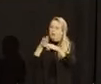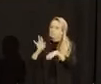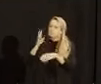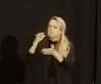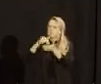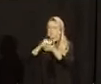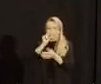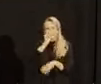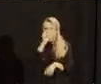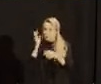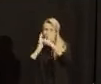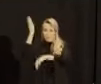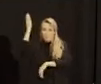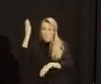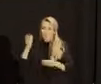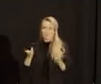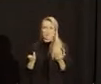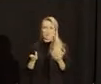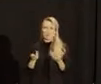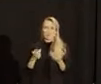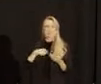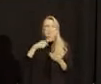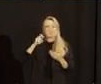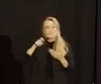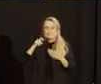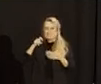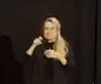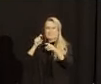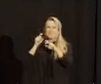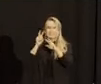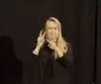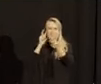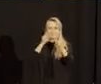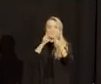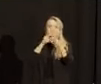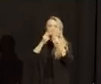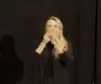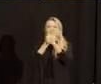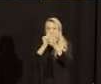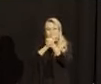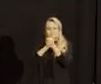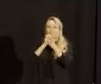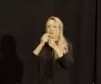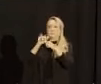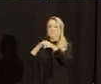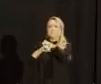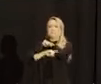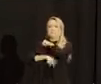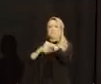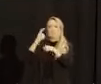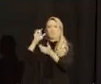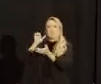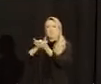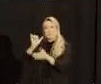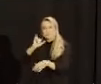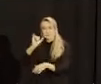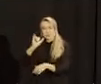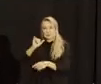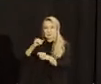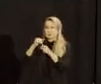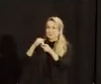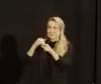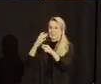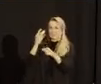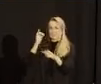of the marriage penalty so that people with disabilities that want to get married can get married. Because marriage equality has... And stay married.